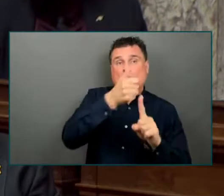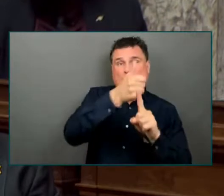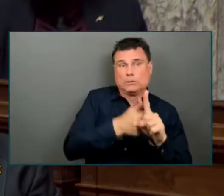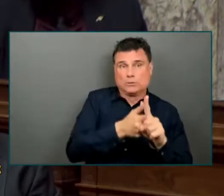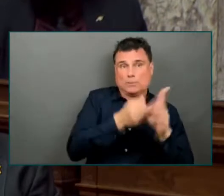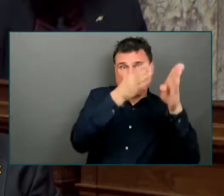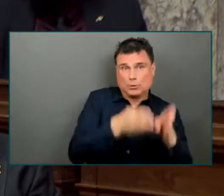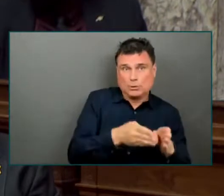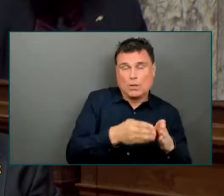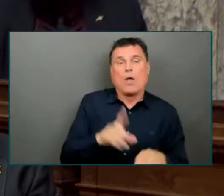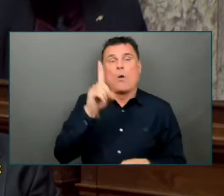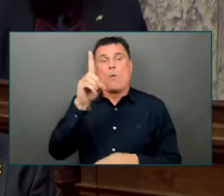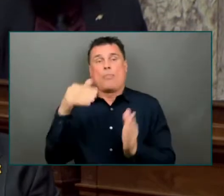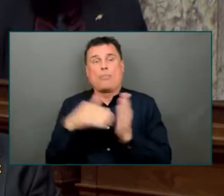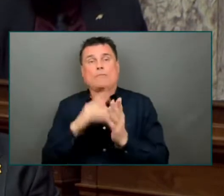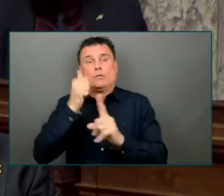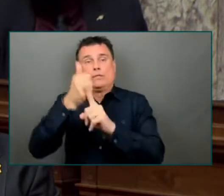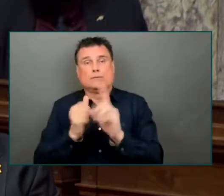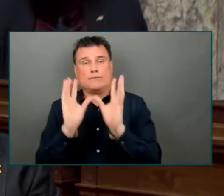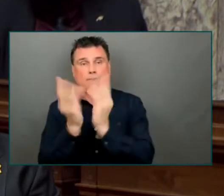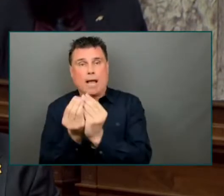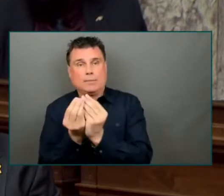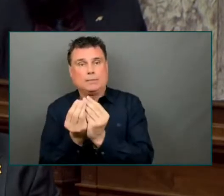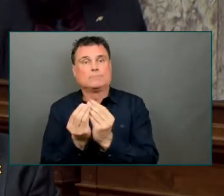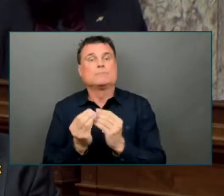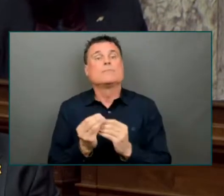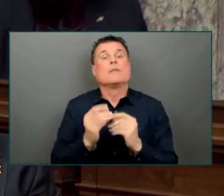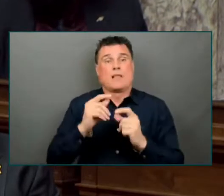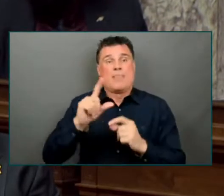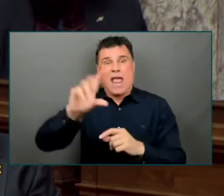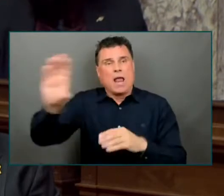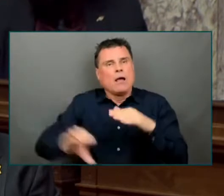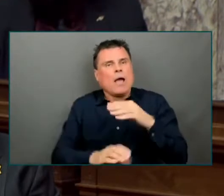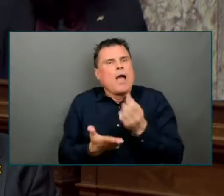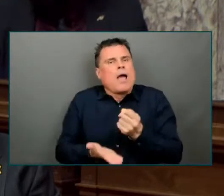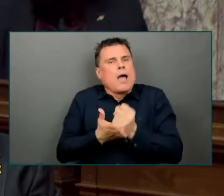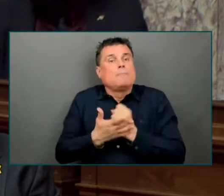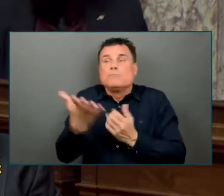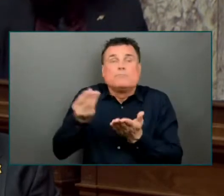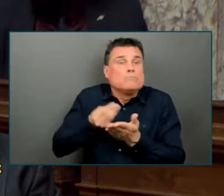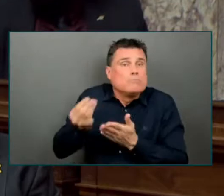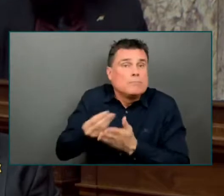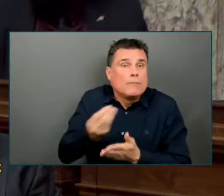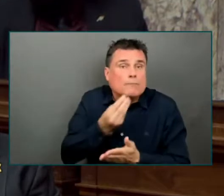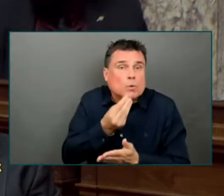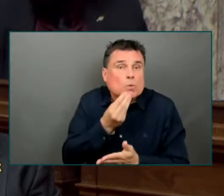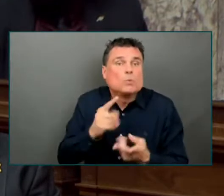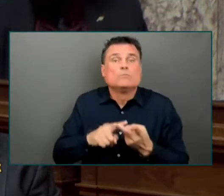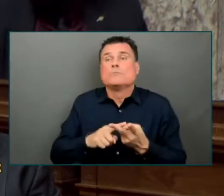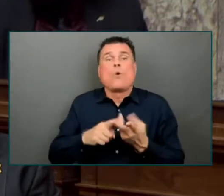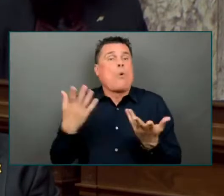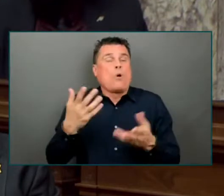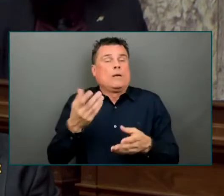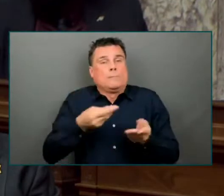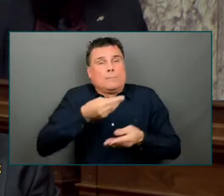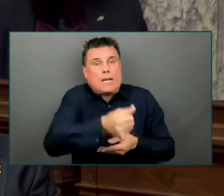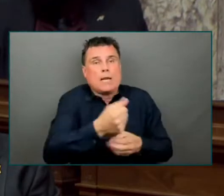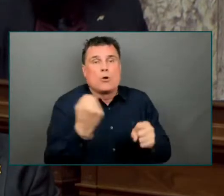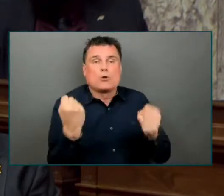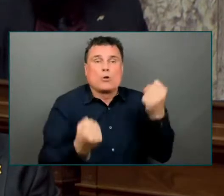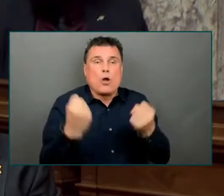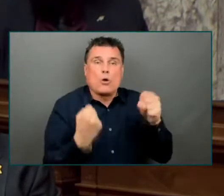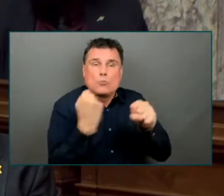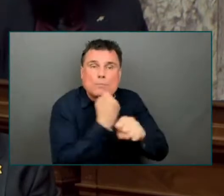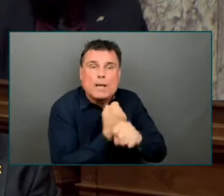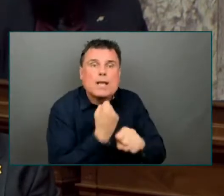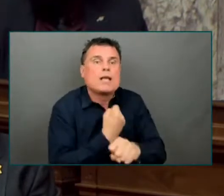vehicle repair. And now, Mr. Speaker, Budget 2021 adds another way for families to save money while contributing to a cleaner